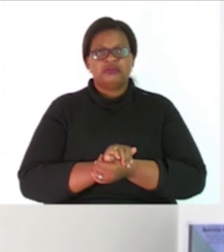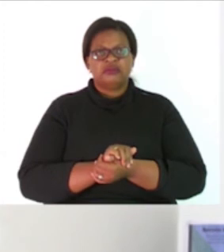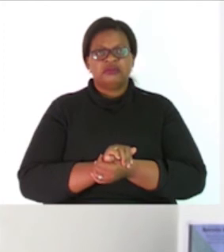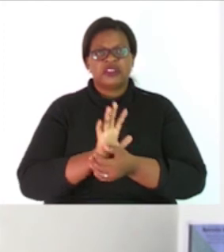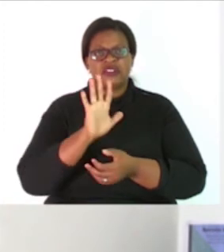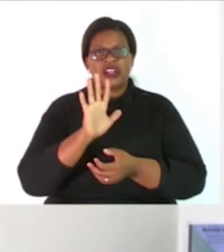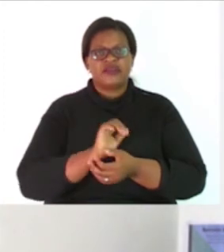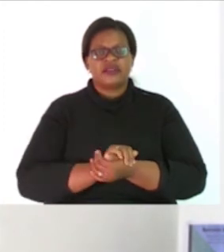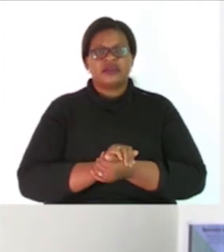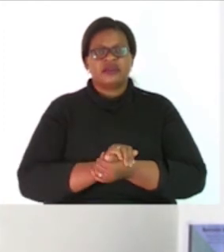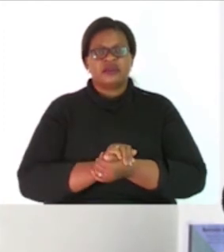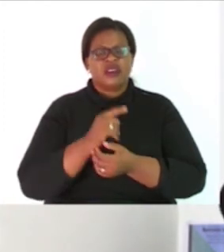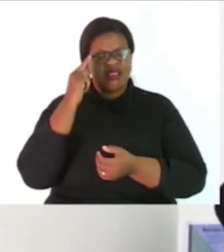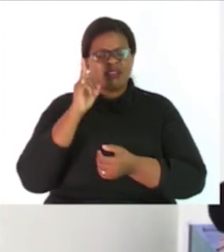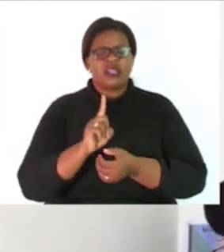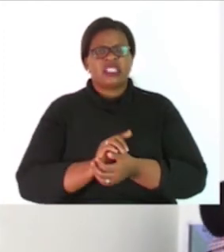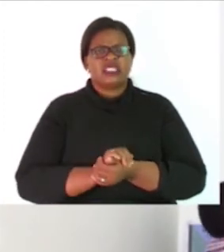what do you think?